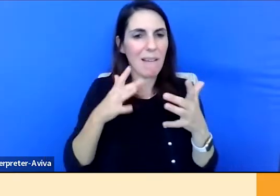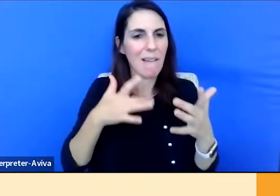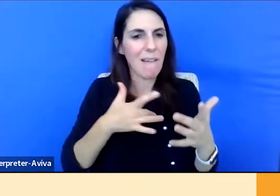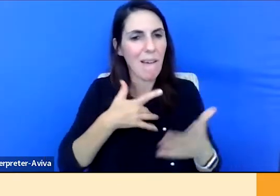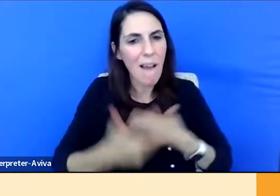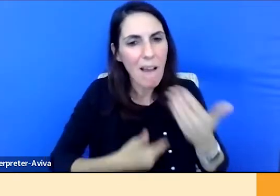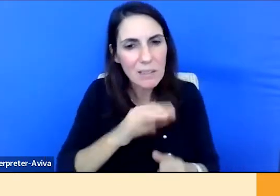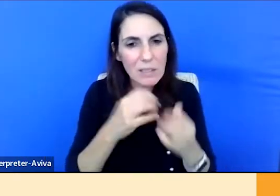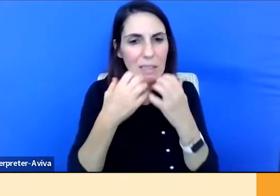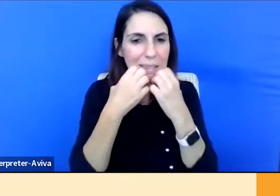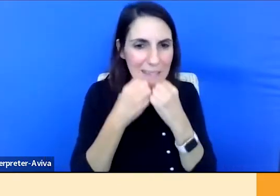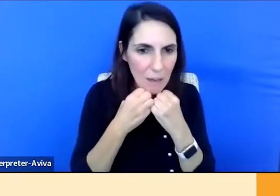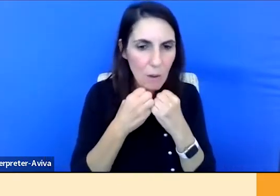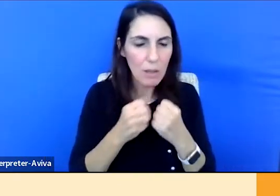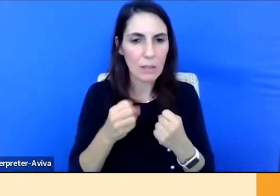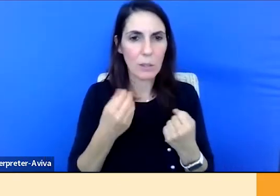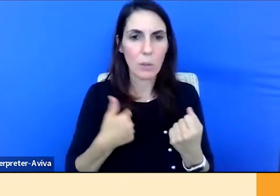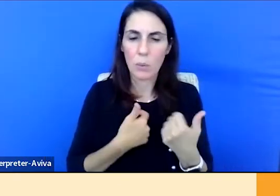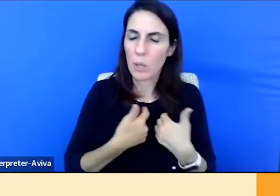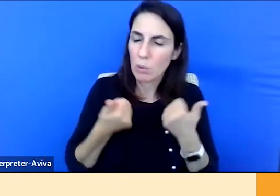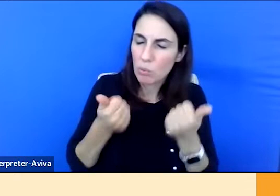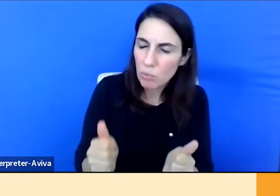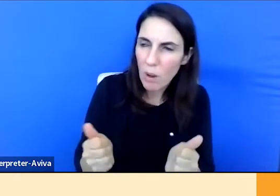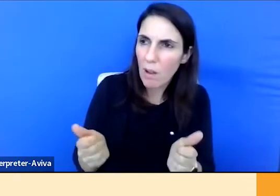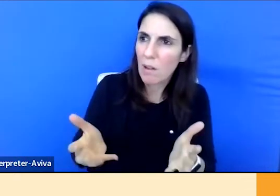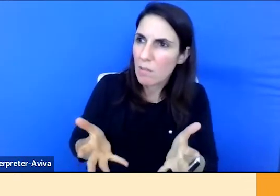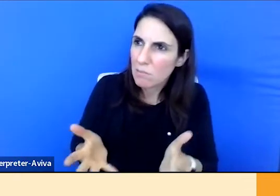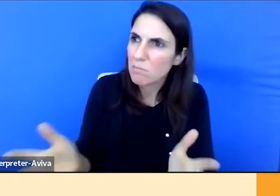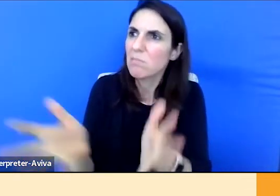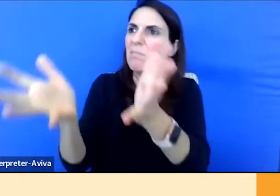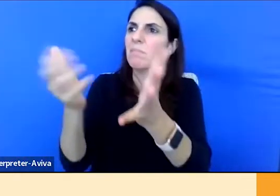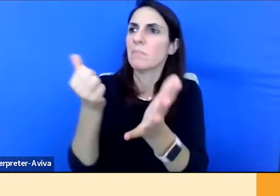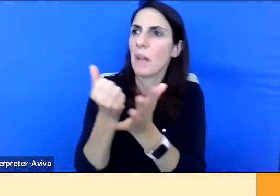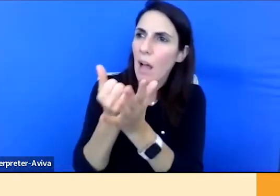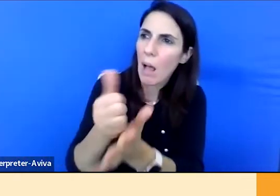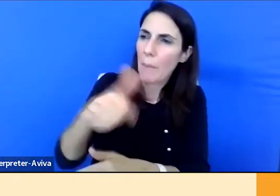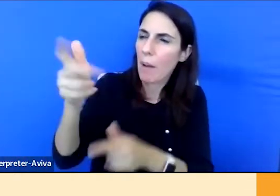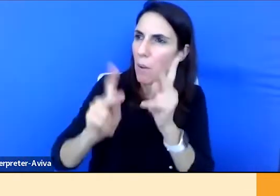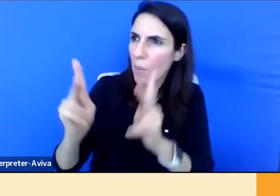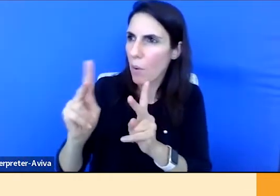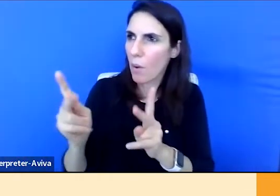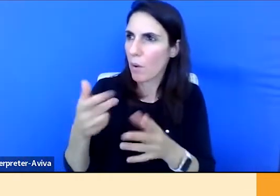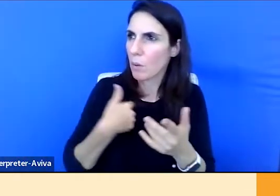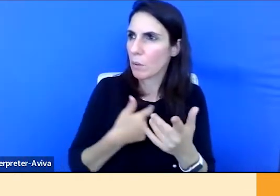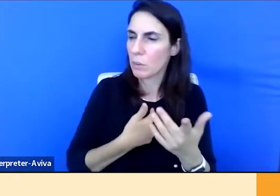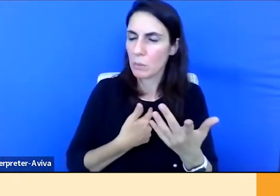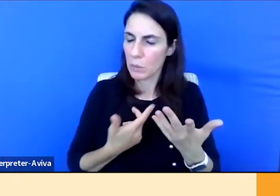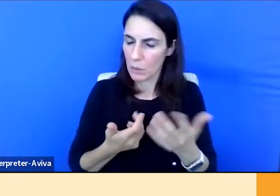the aspiration to benefit others, and that we are in alignment with our